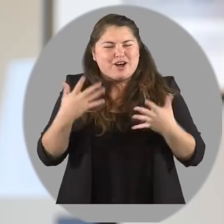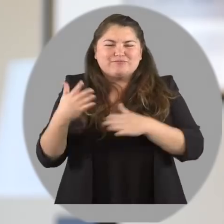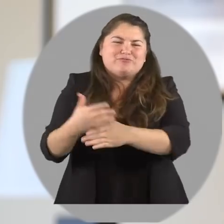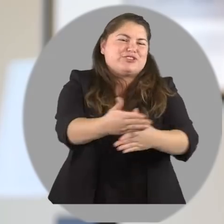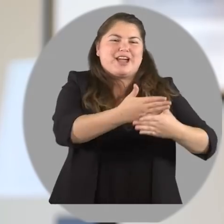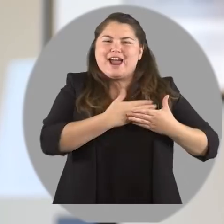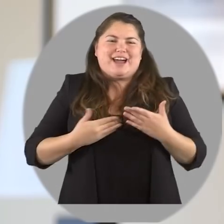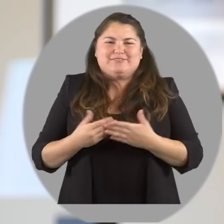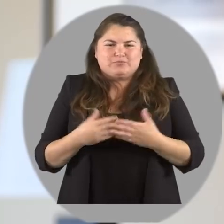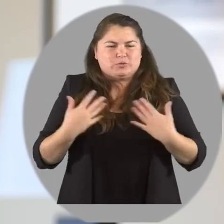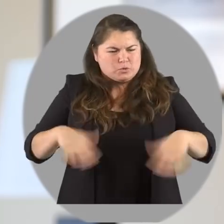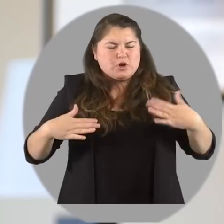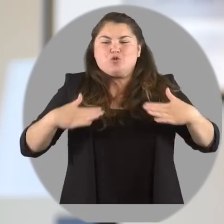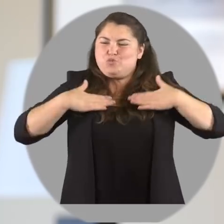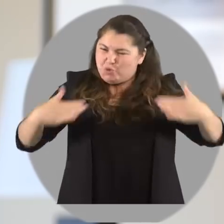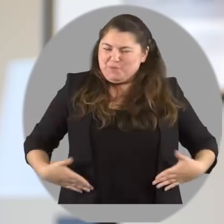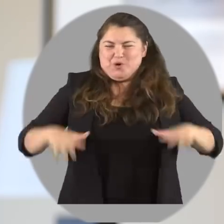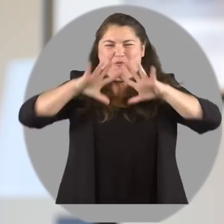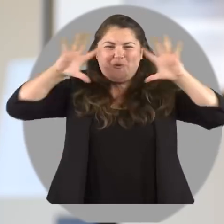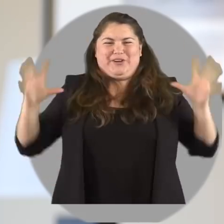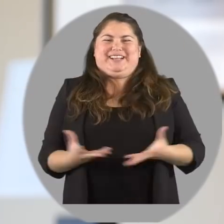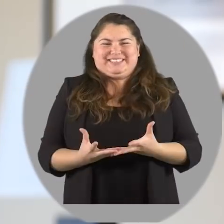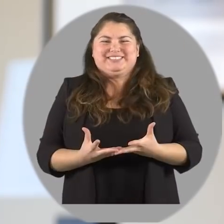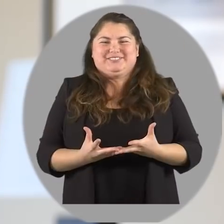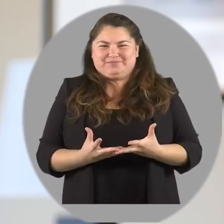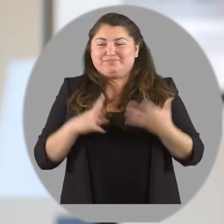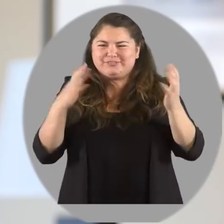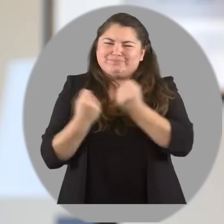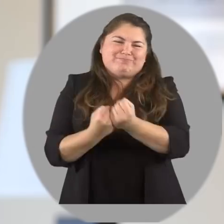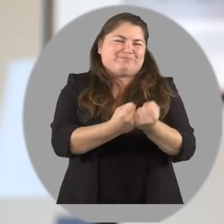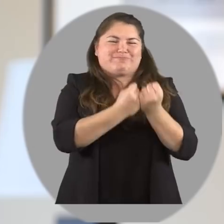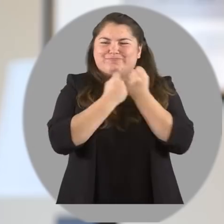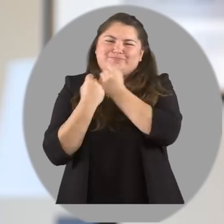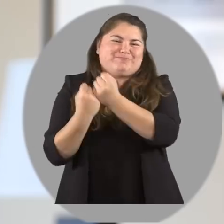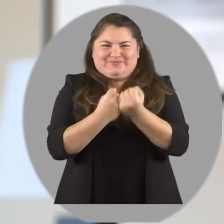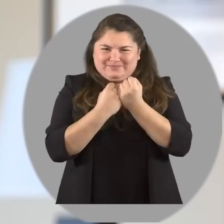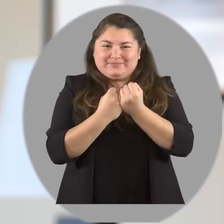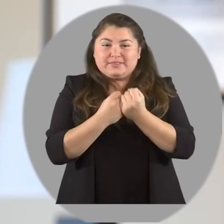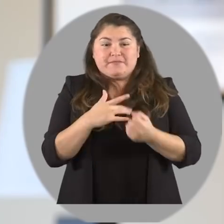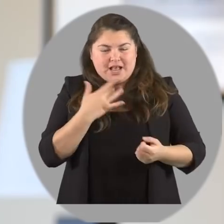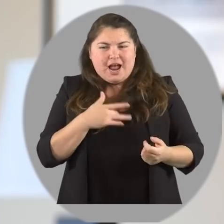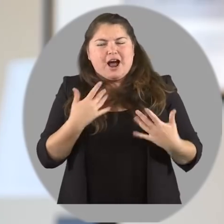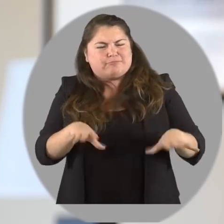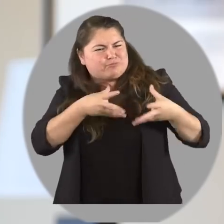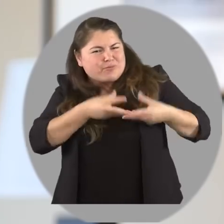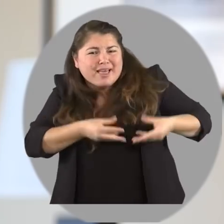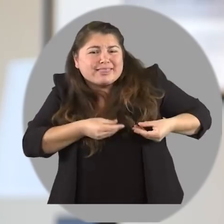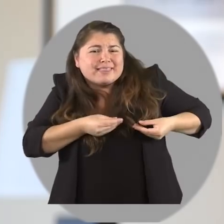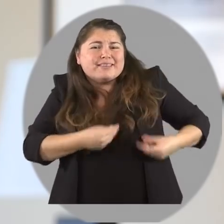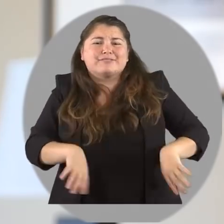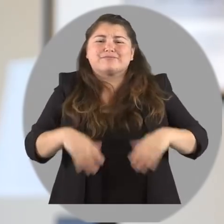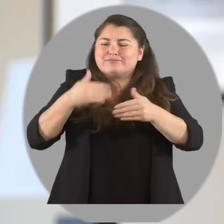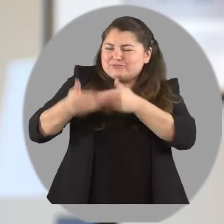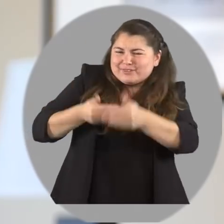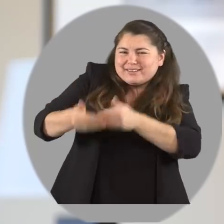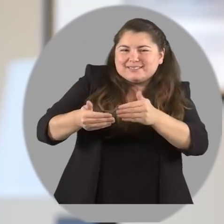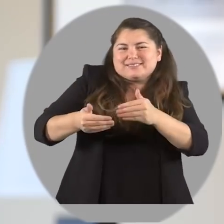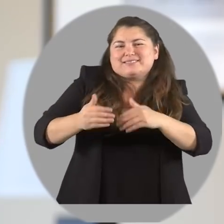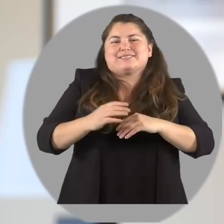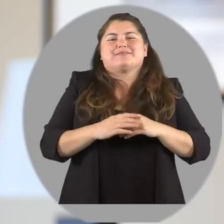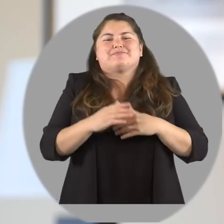share what it is to be a human being with each other, with compassion and